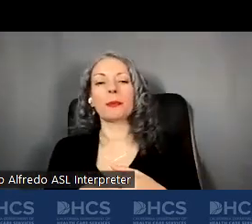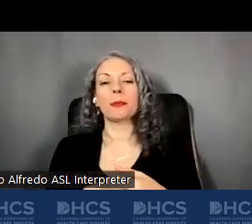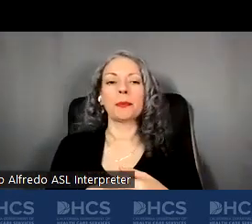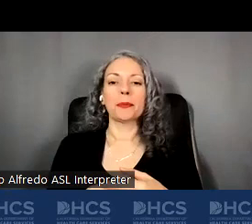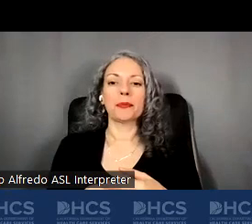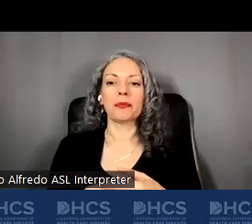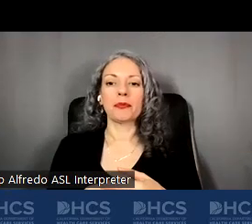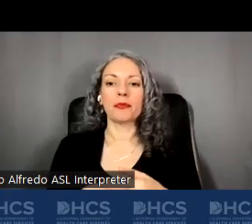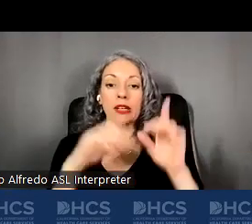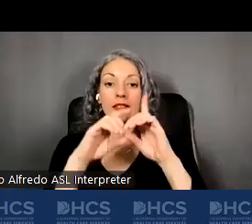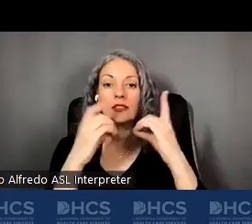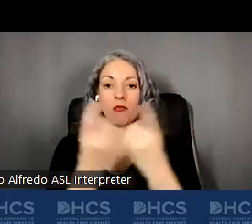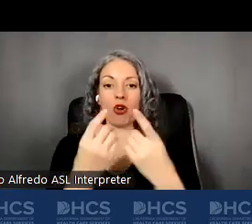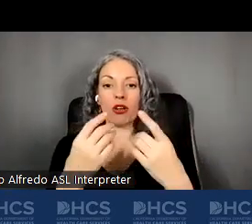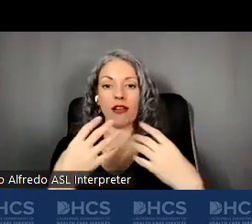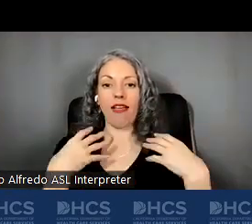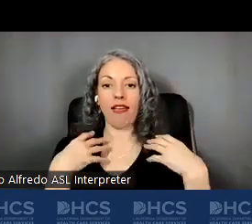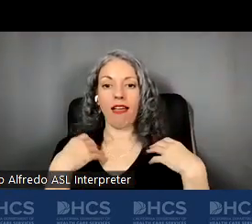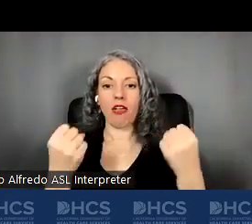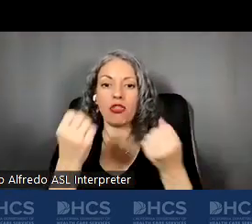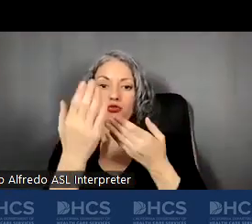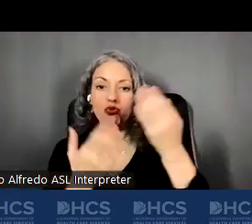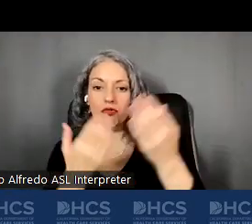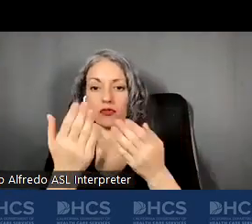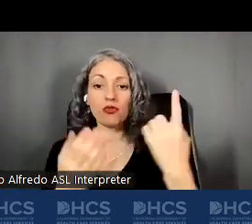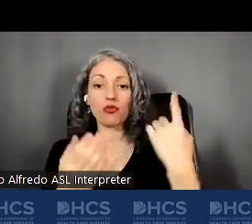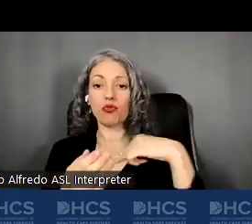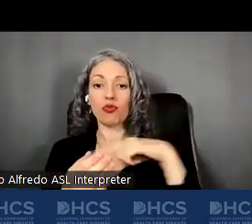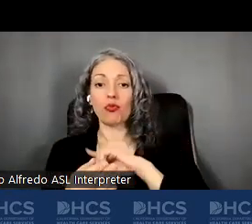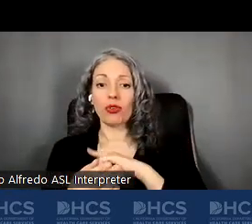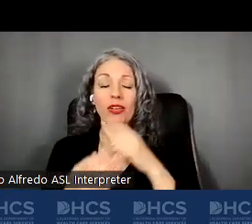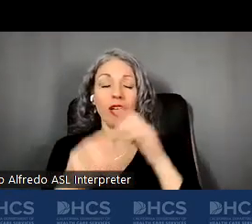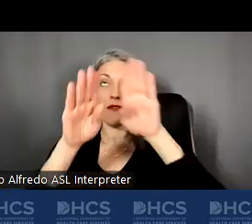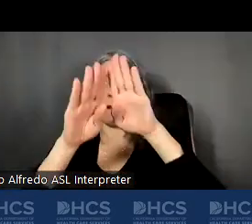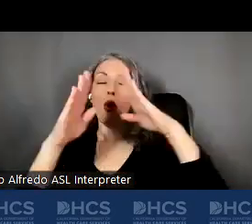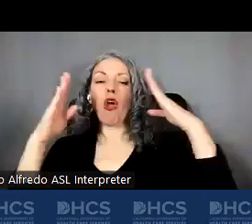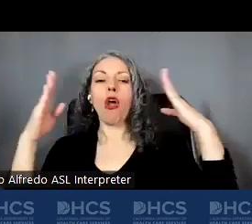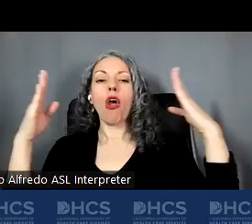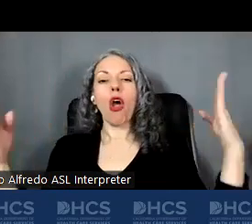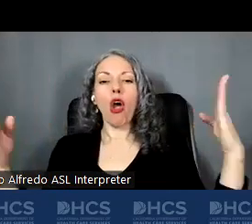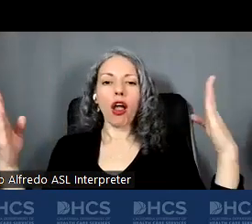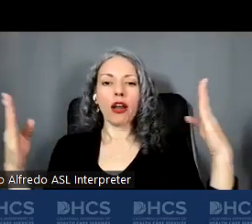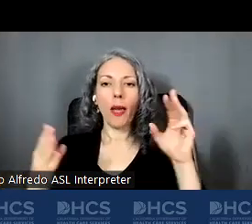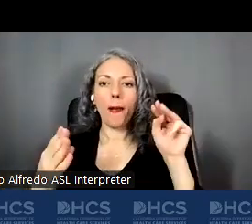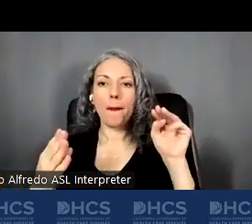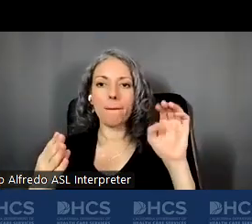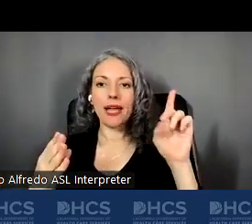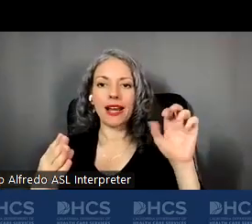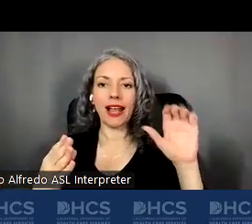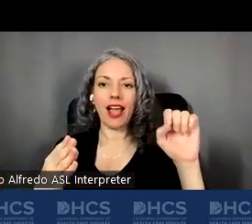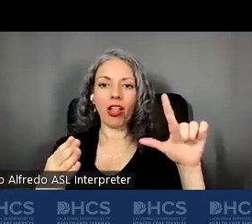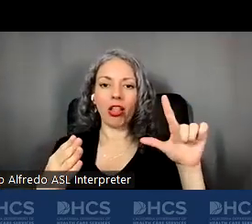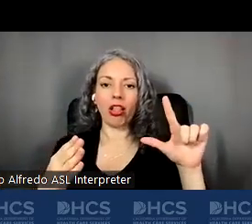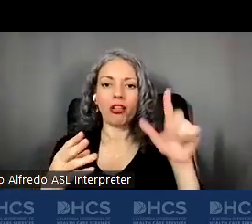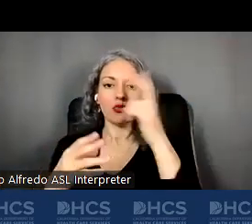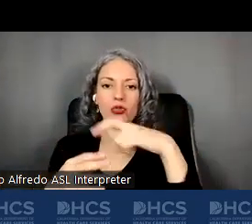at the Department of Healthcare Services, we are really undertaking a broad Medi-Cal transformation effort, which is